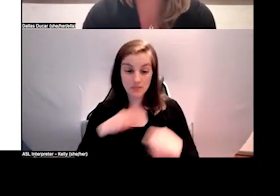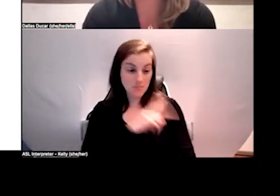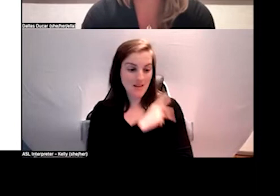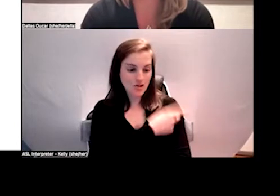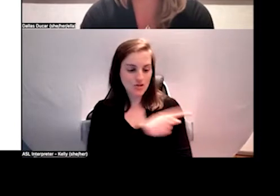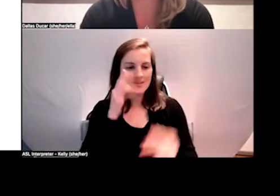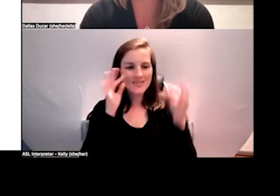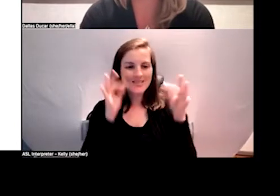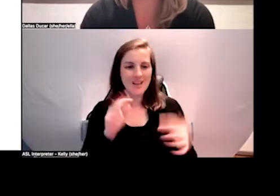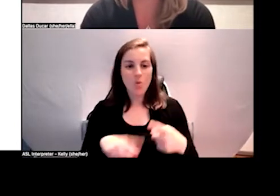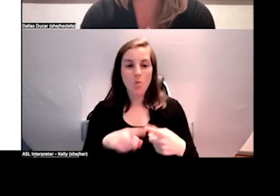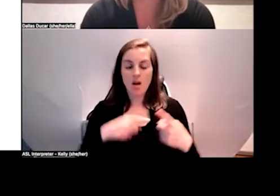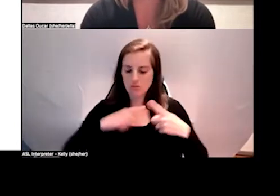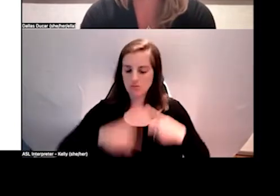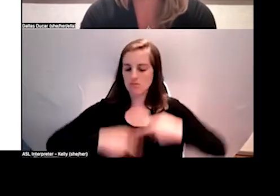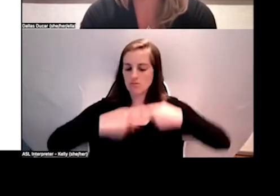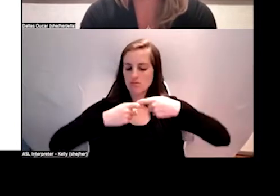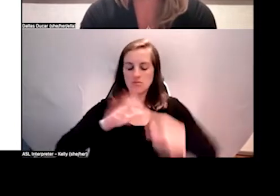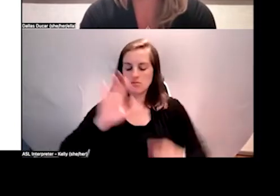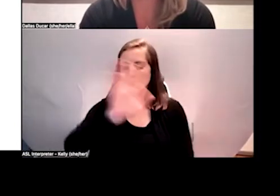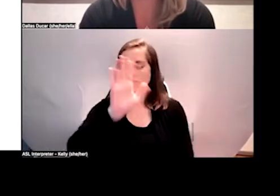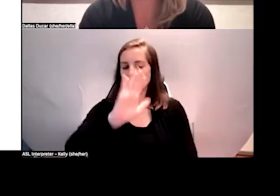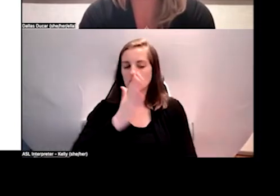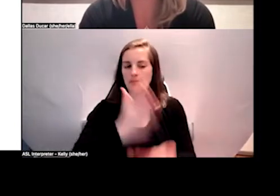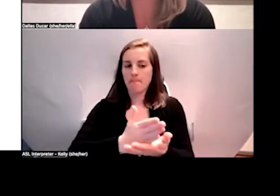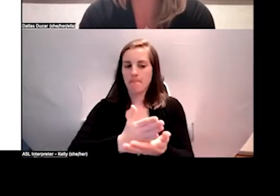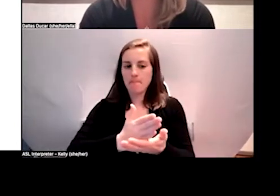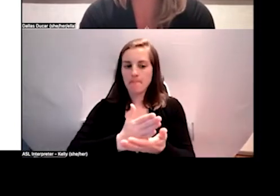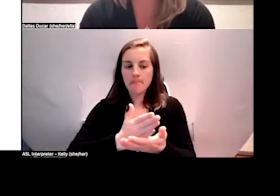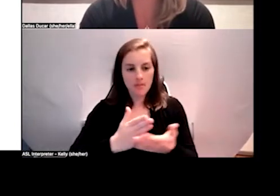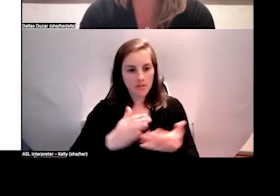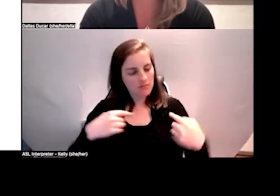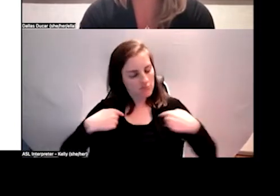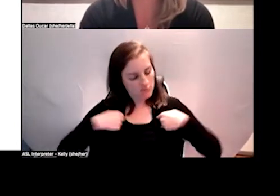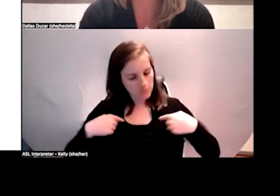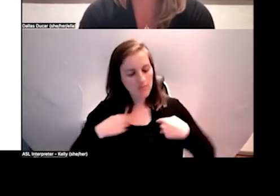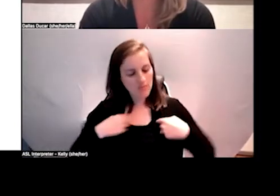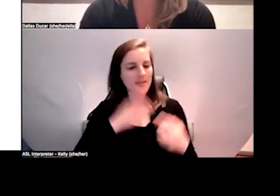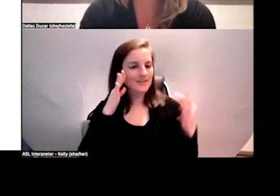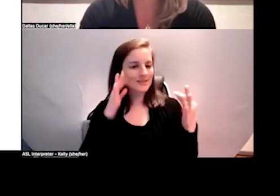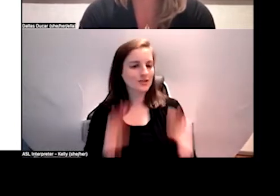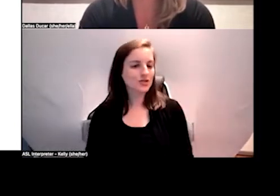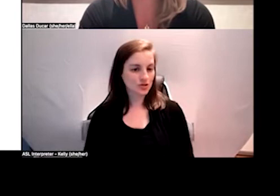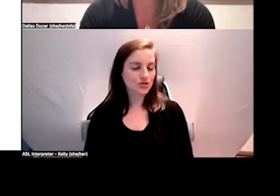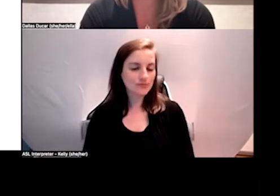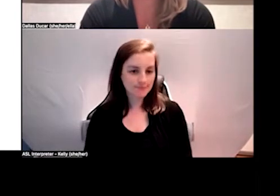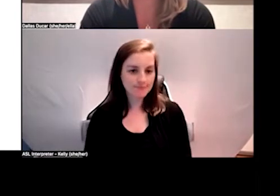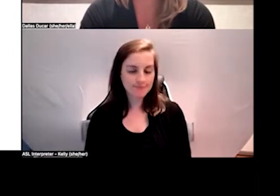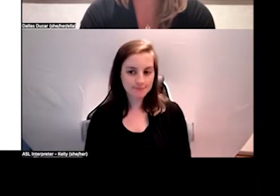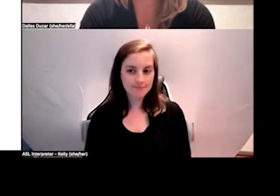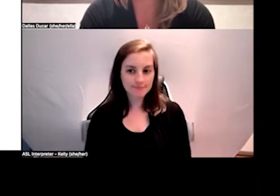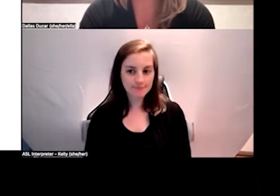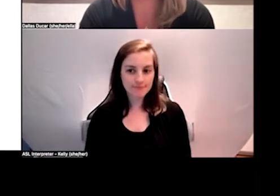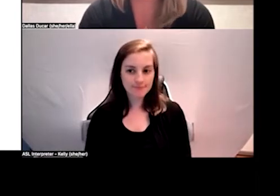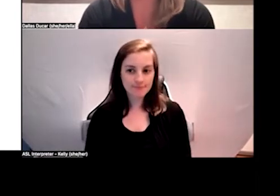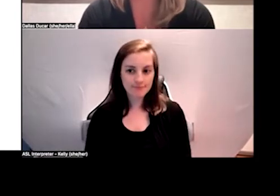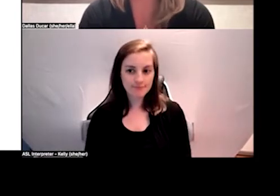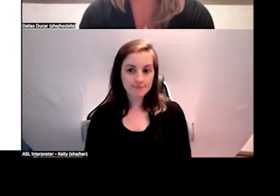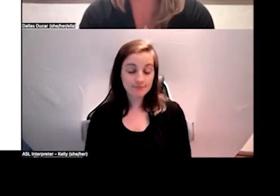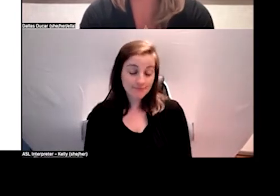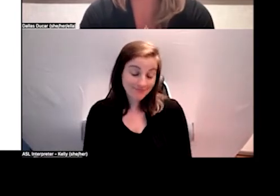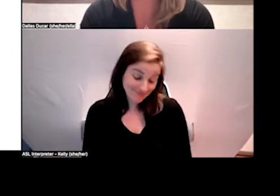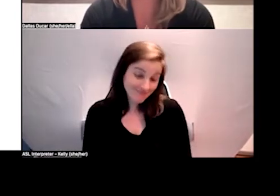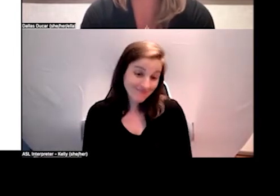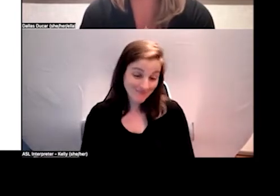you stop, when you continue, really leaving it all up to you. Because at the end of the day, that's what this is about. It's